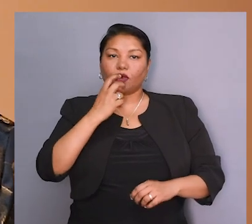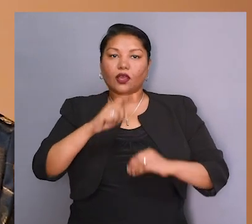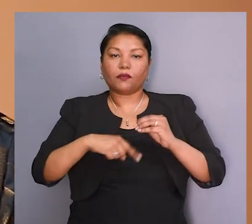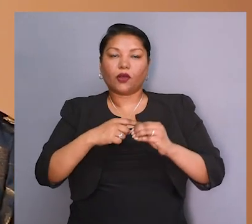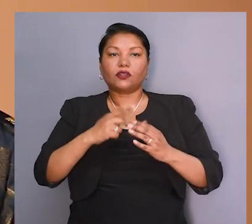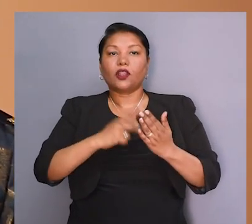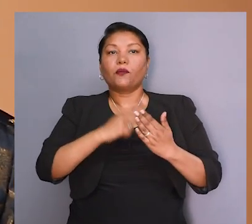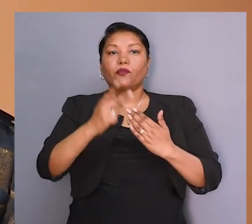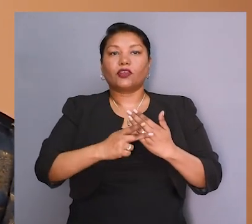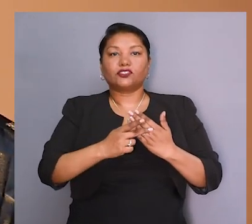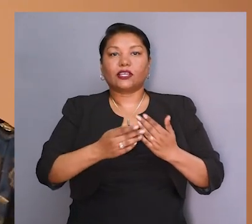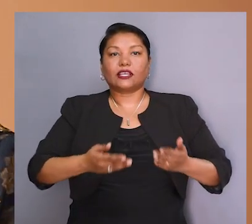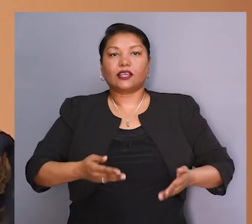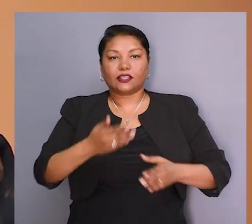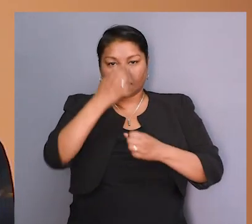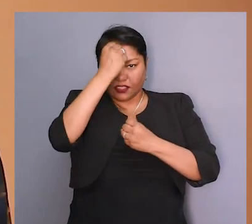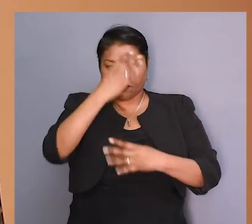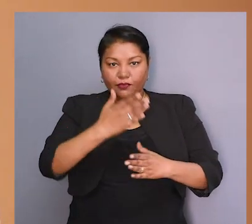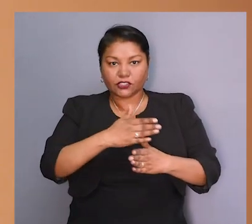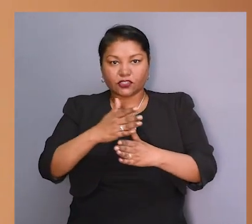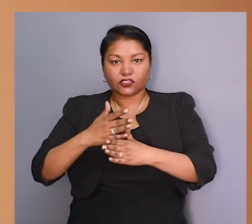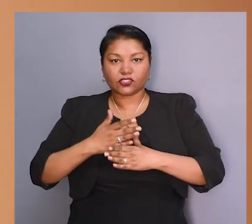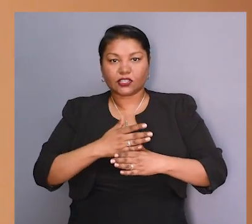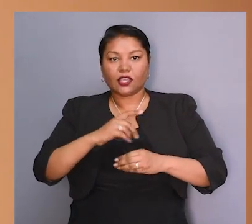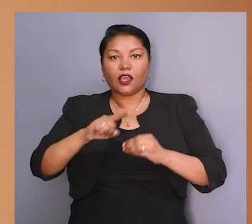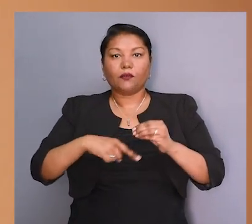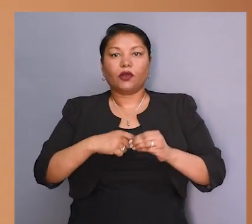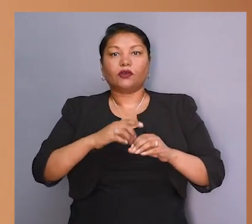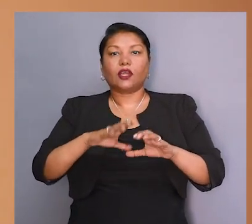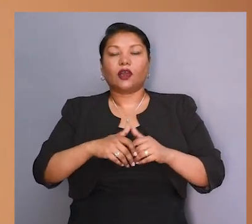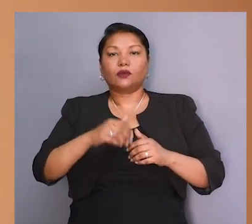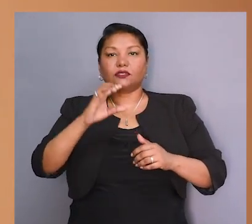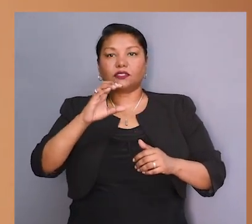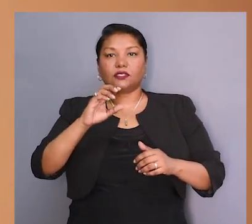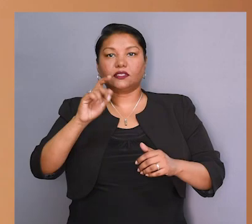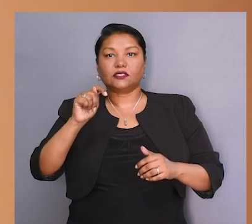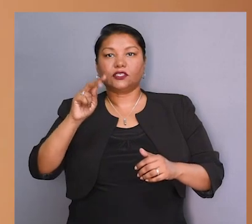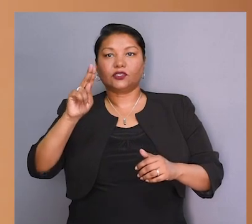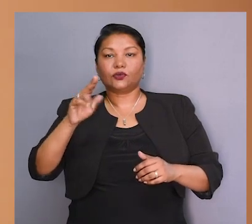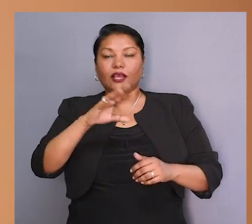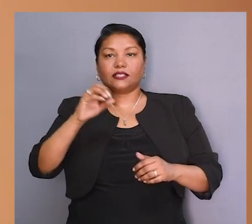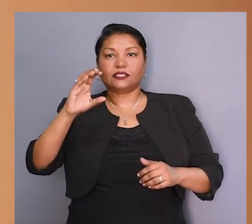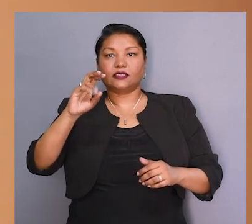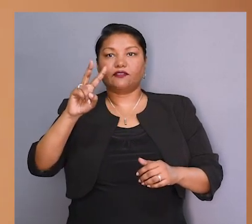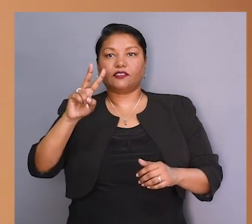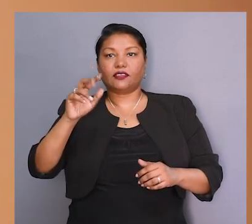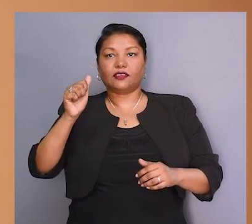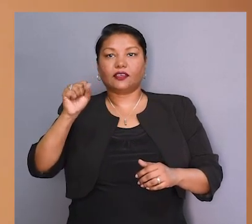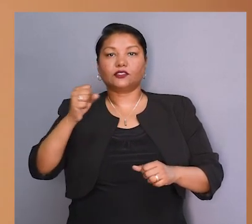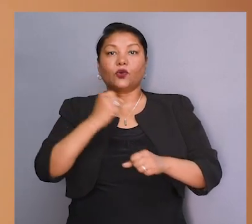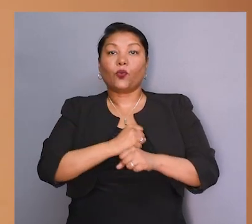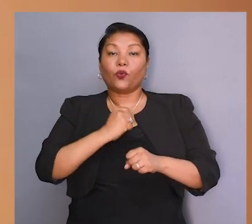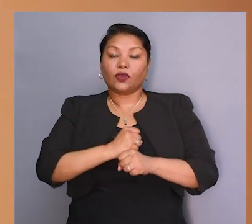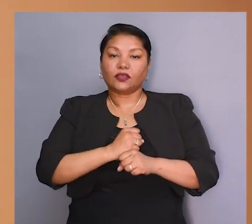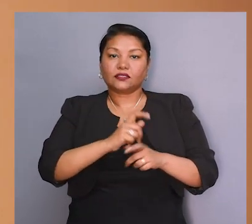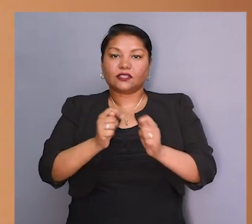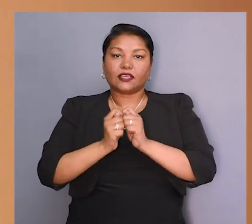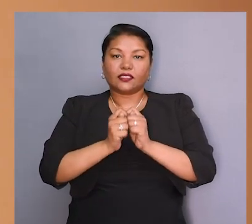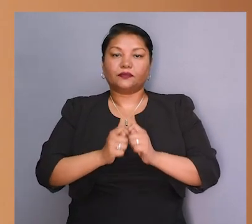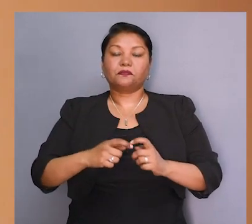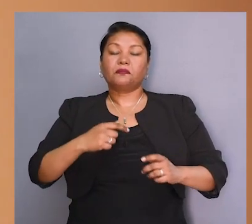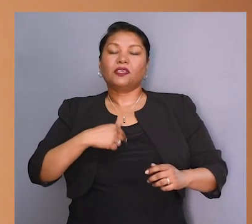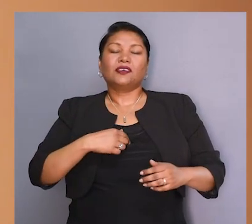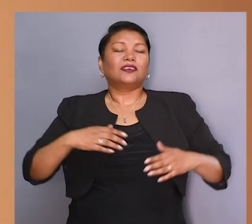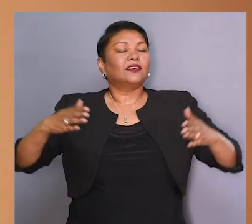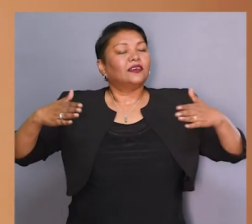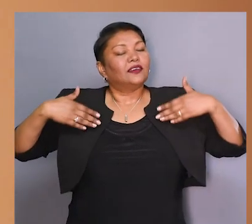gives some insight on the CTU's involvement and the CVAS app. I'm very pleased to be able to stand